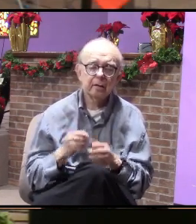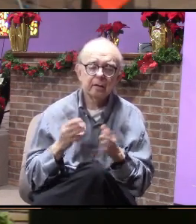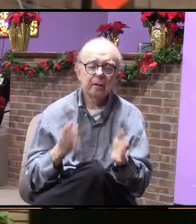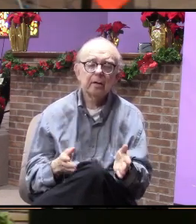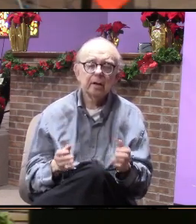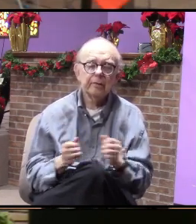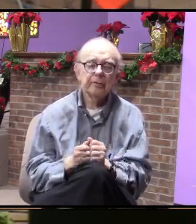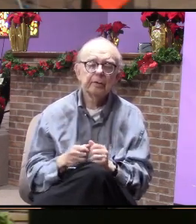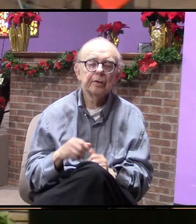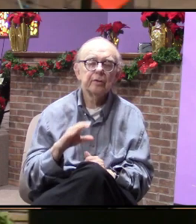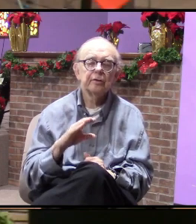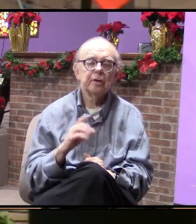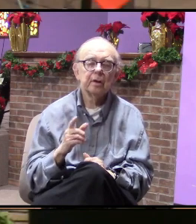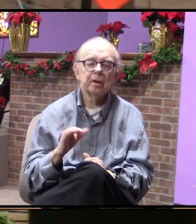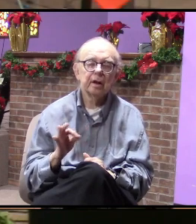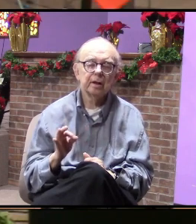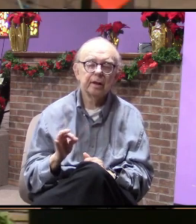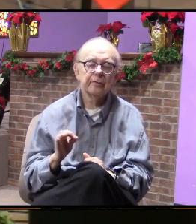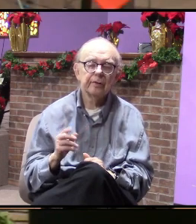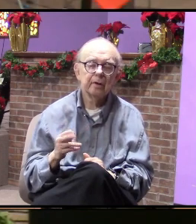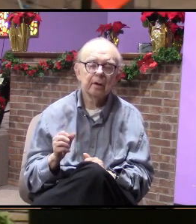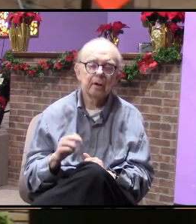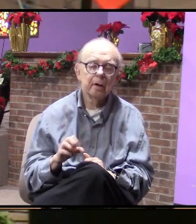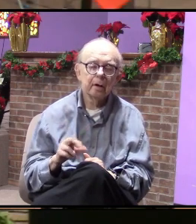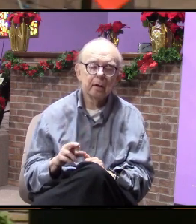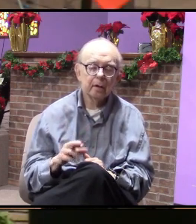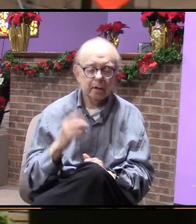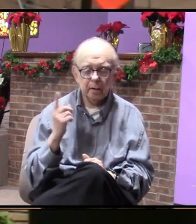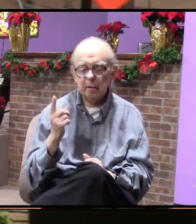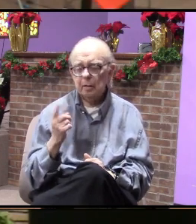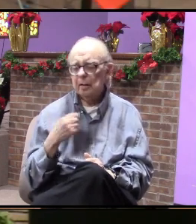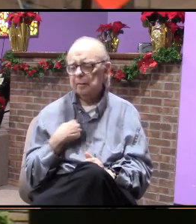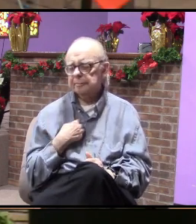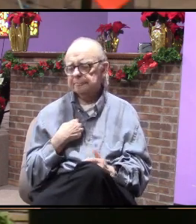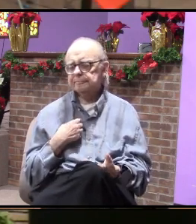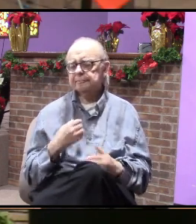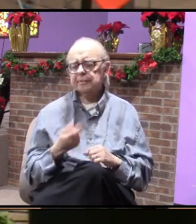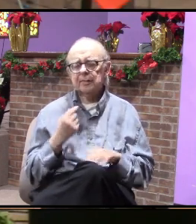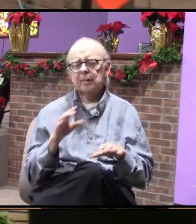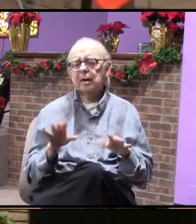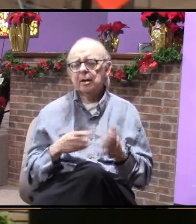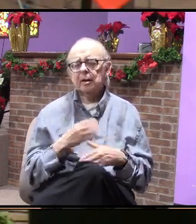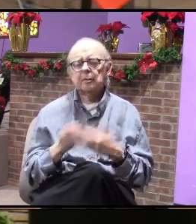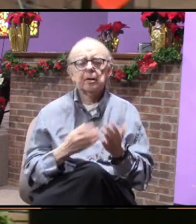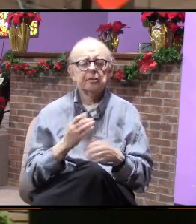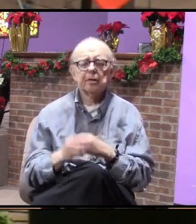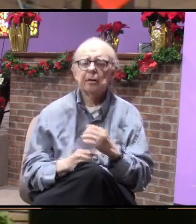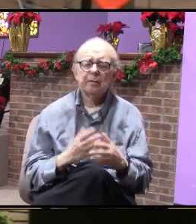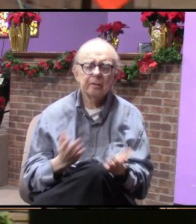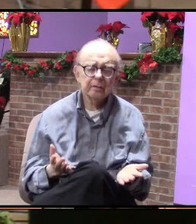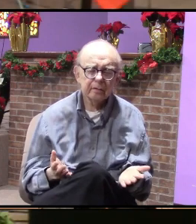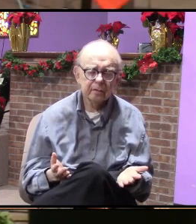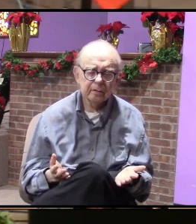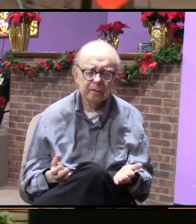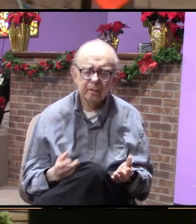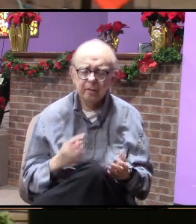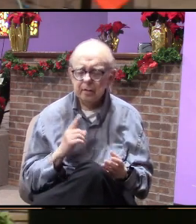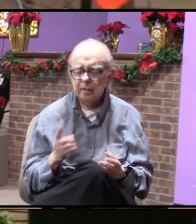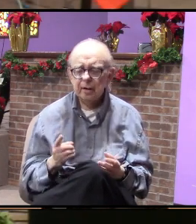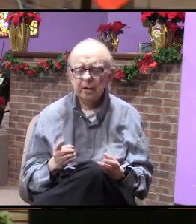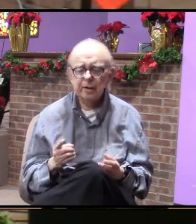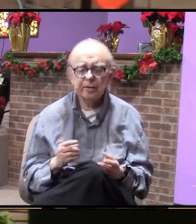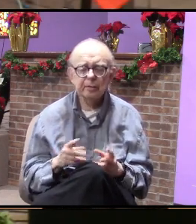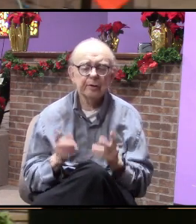with a cliffhanger. Thinking about, okay, how's it going to be next time? Is so-and-so